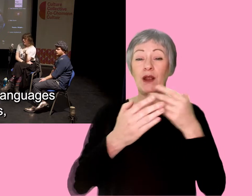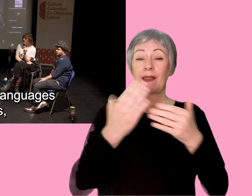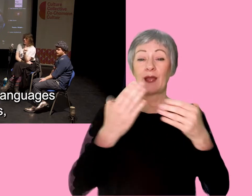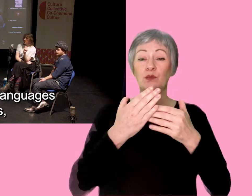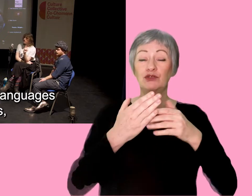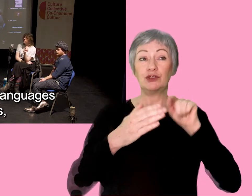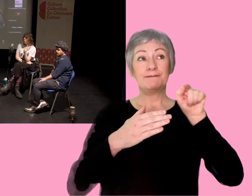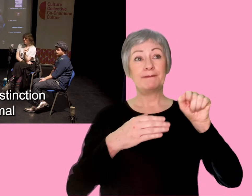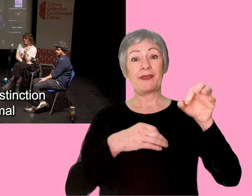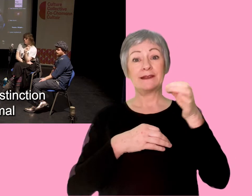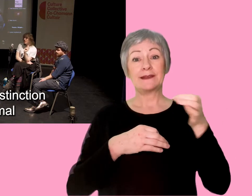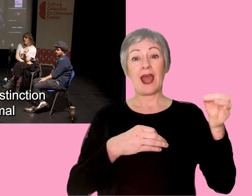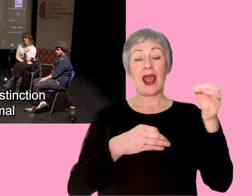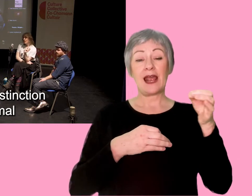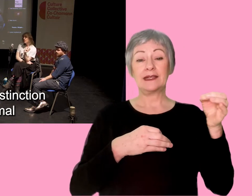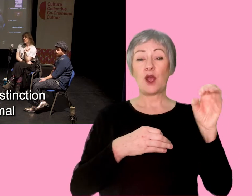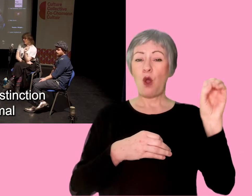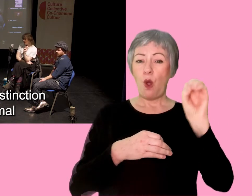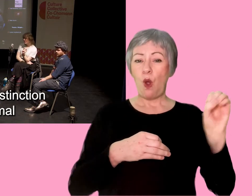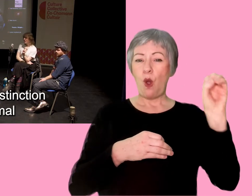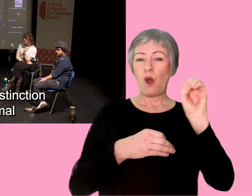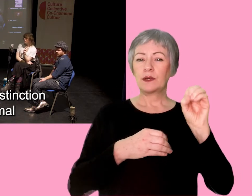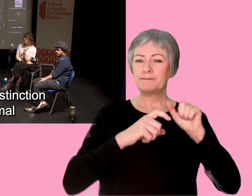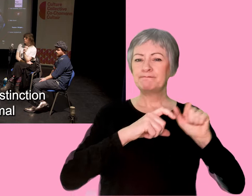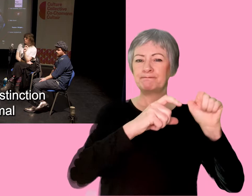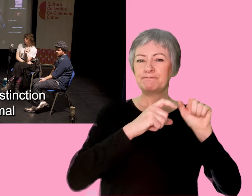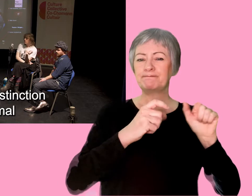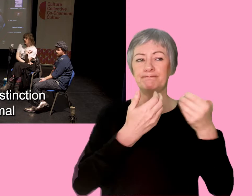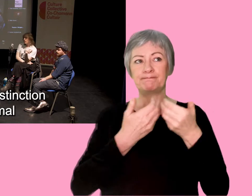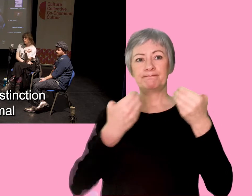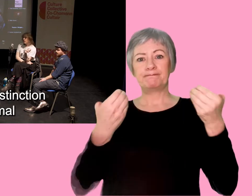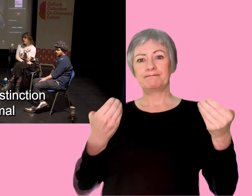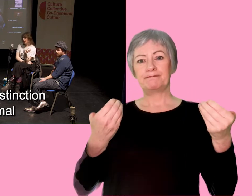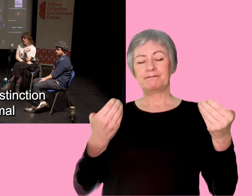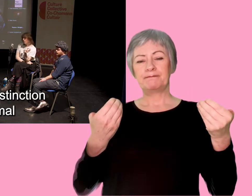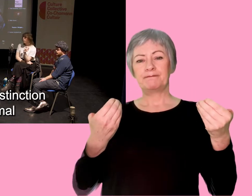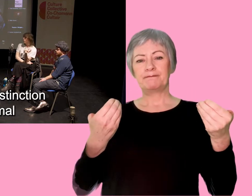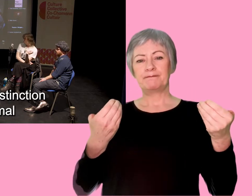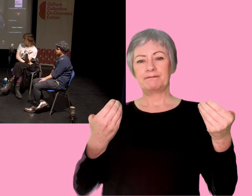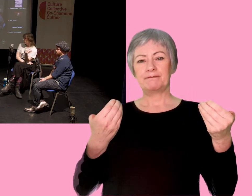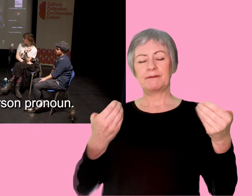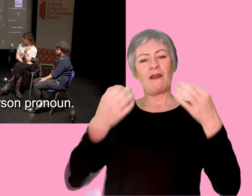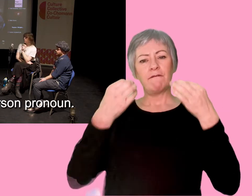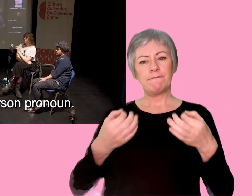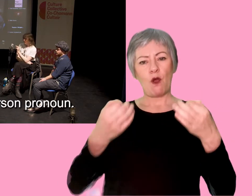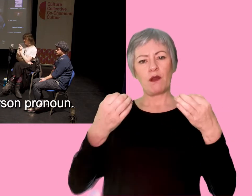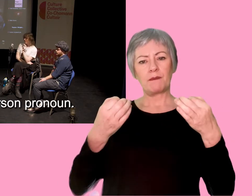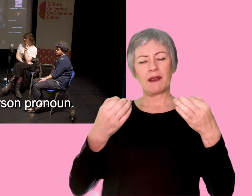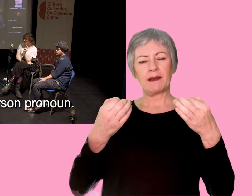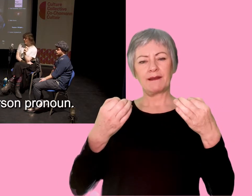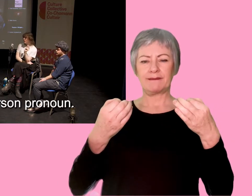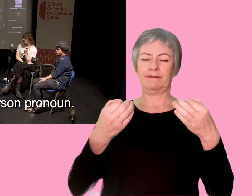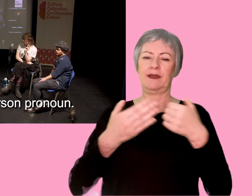these islands, Orkney maintains a distinction between the formal and the